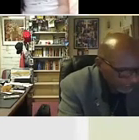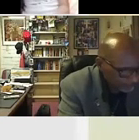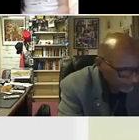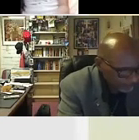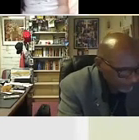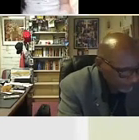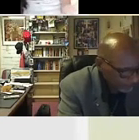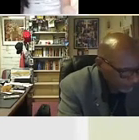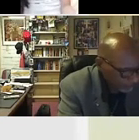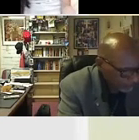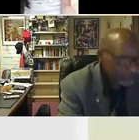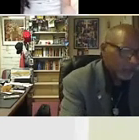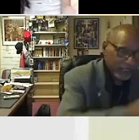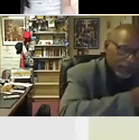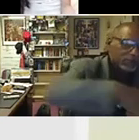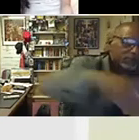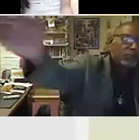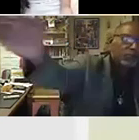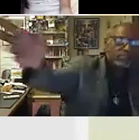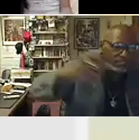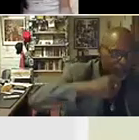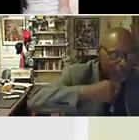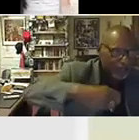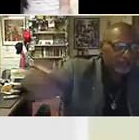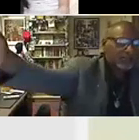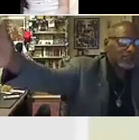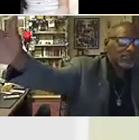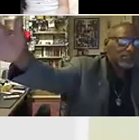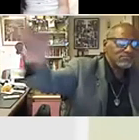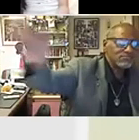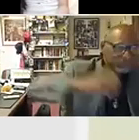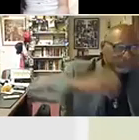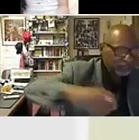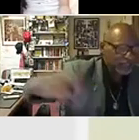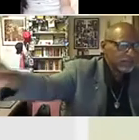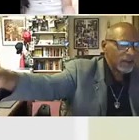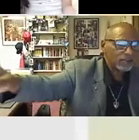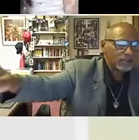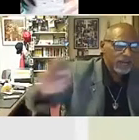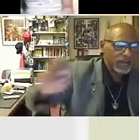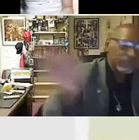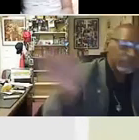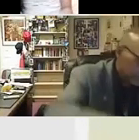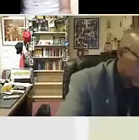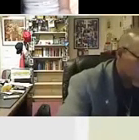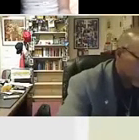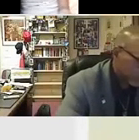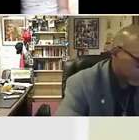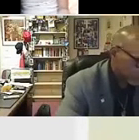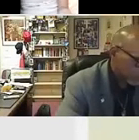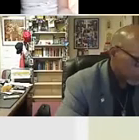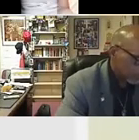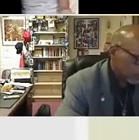wayside. So when they were throwing the seed around, some didn't fall on the ground, they fell on the